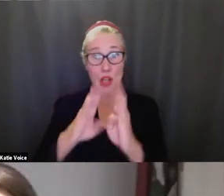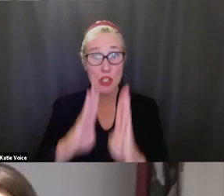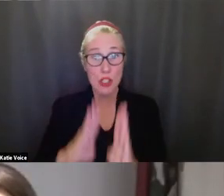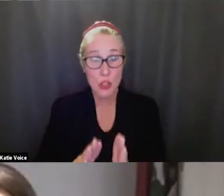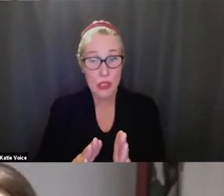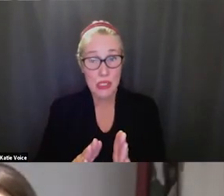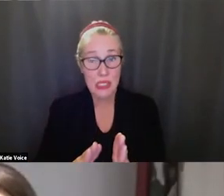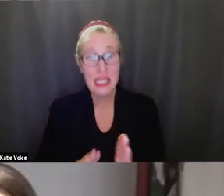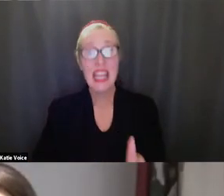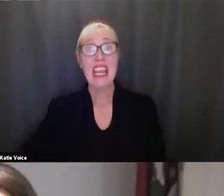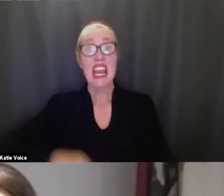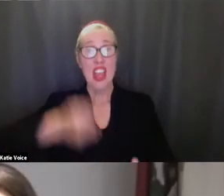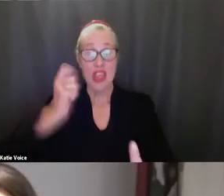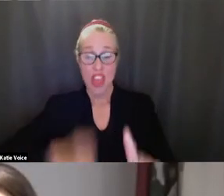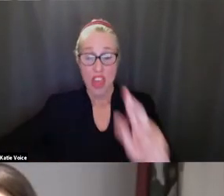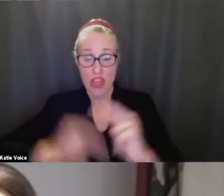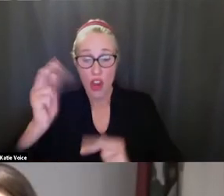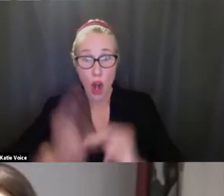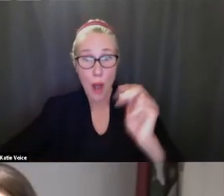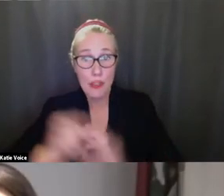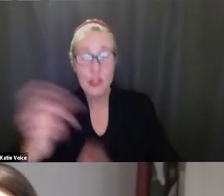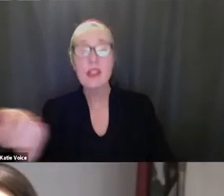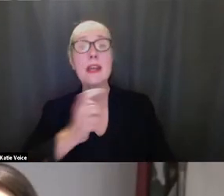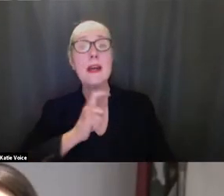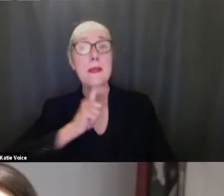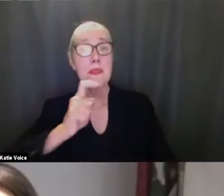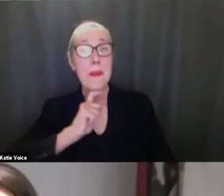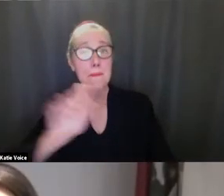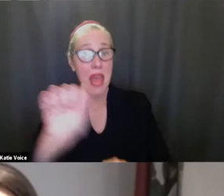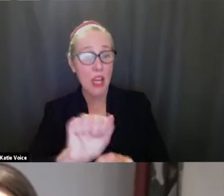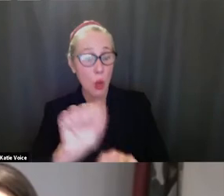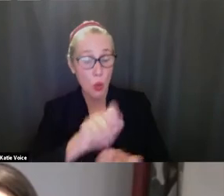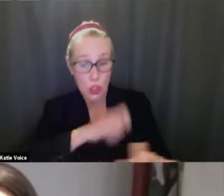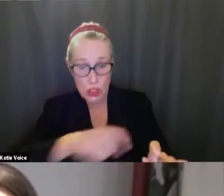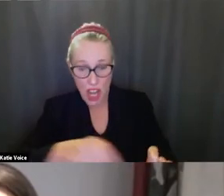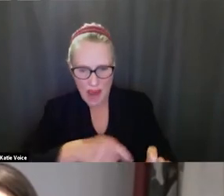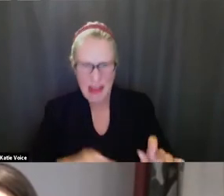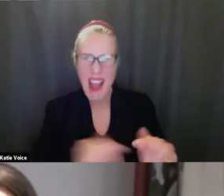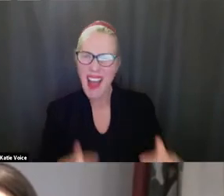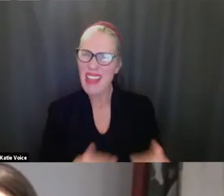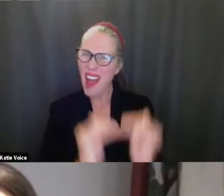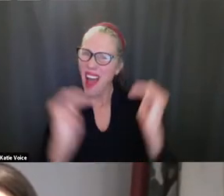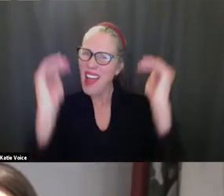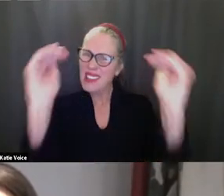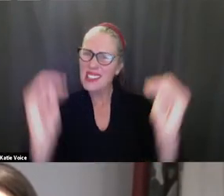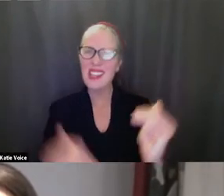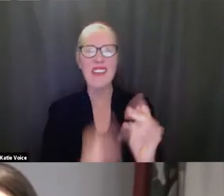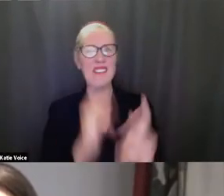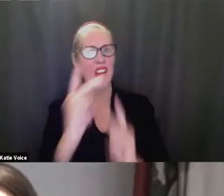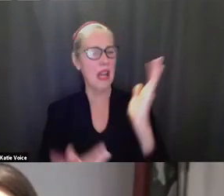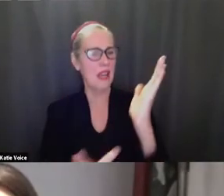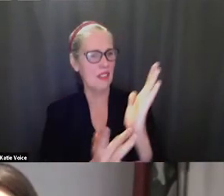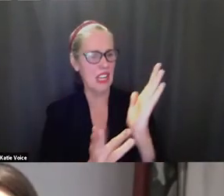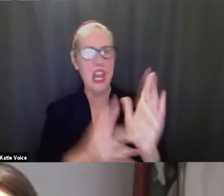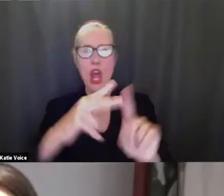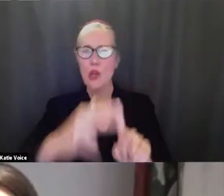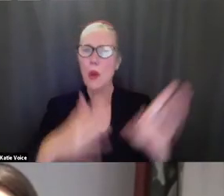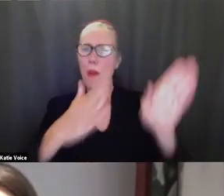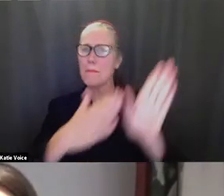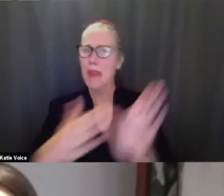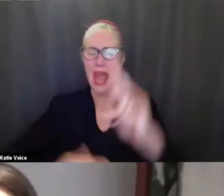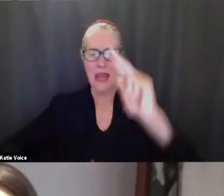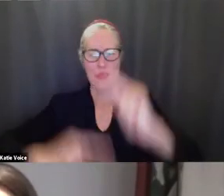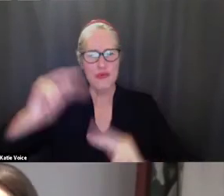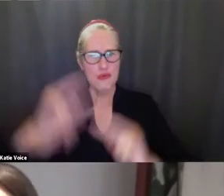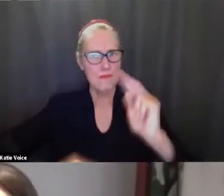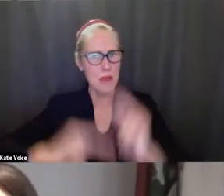carpentry area the metal workshop area using the highest levels of technology and tools to plan and to build